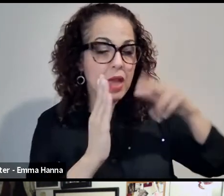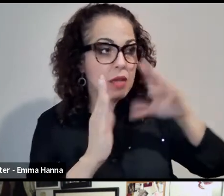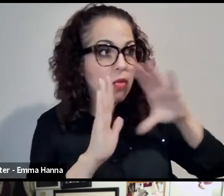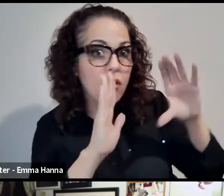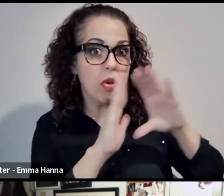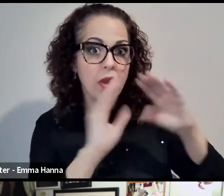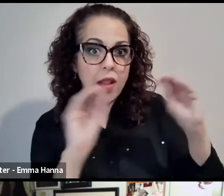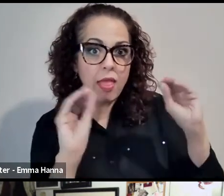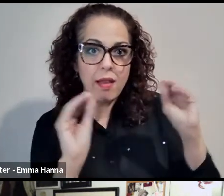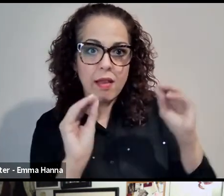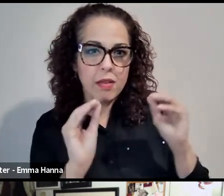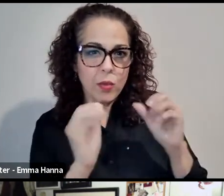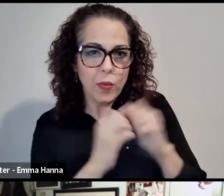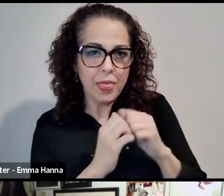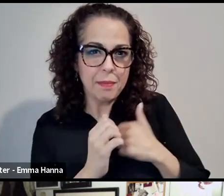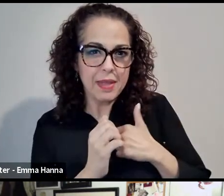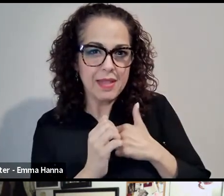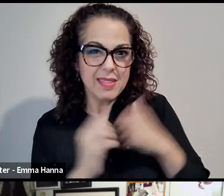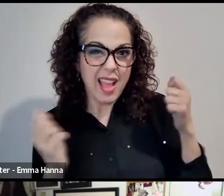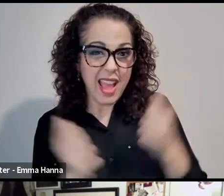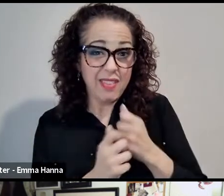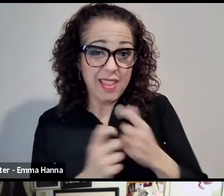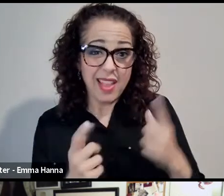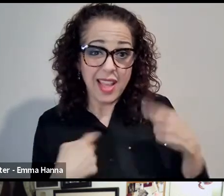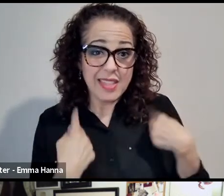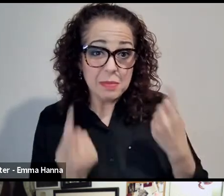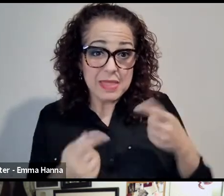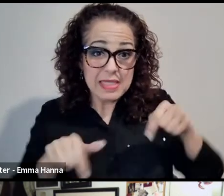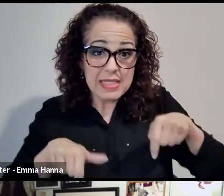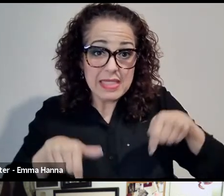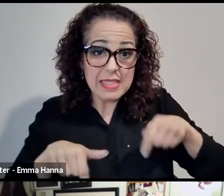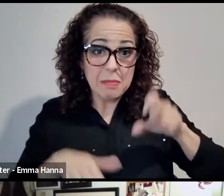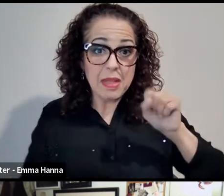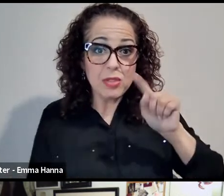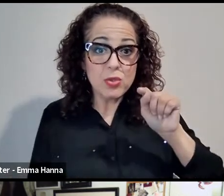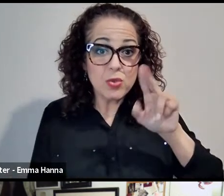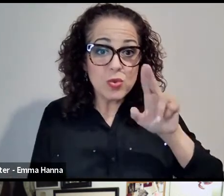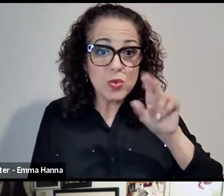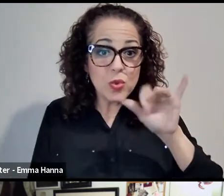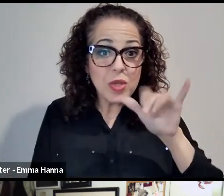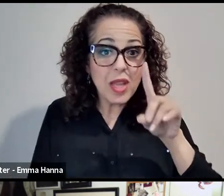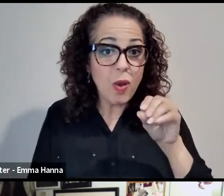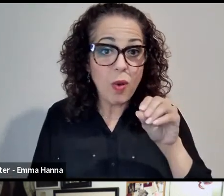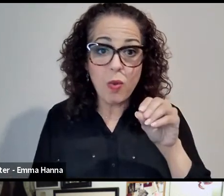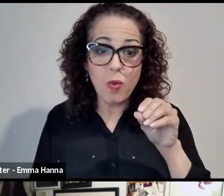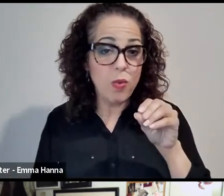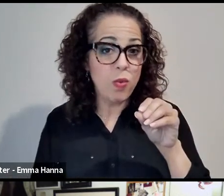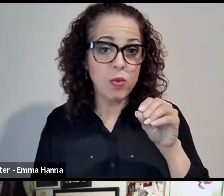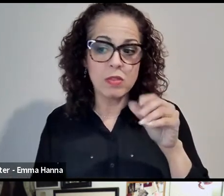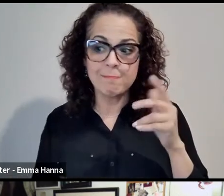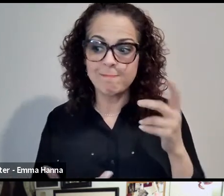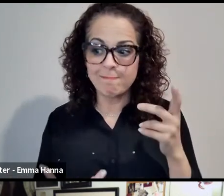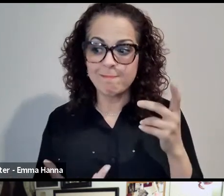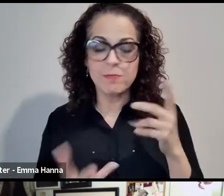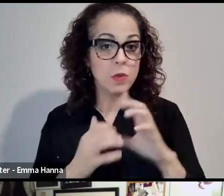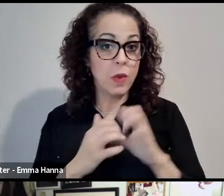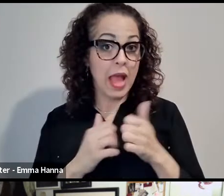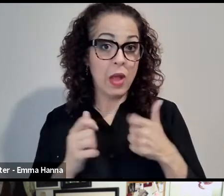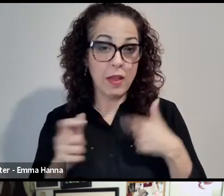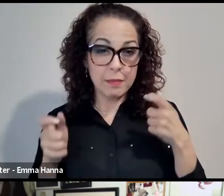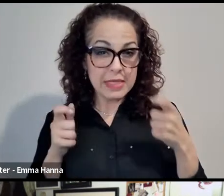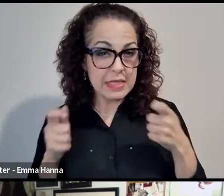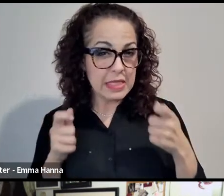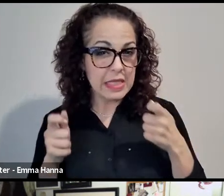So everything has almost always been in my studio. So the way I've been dealing and